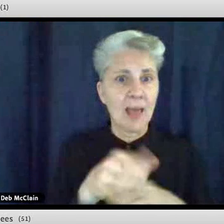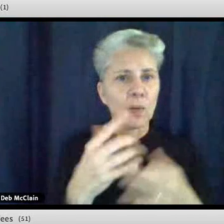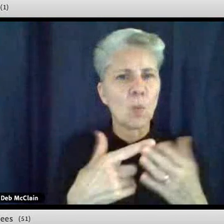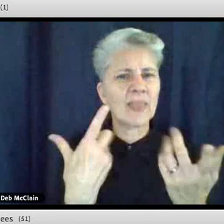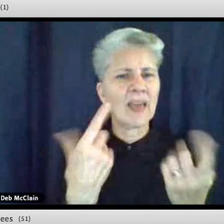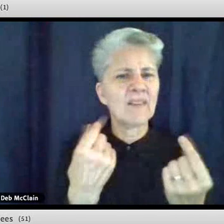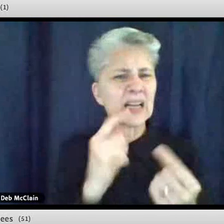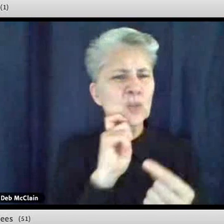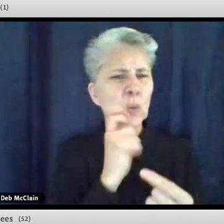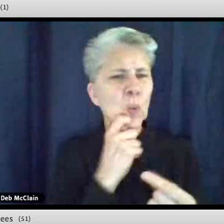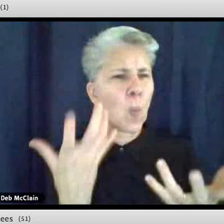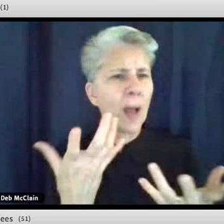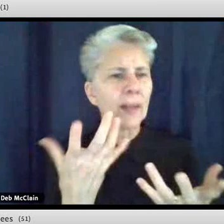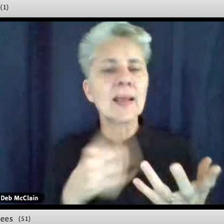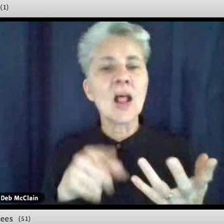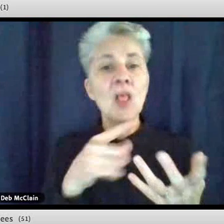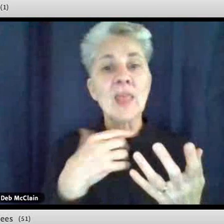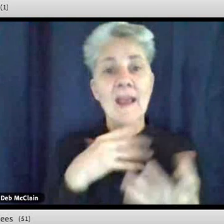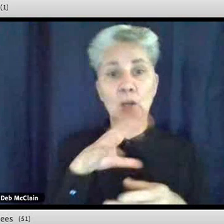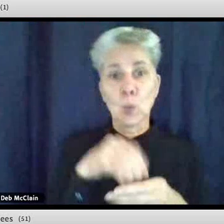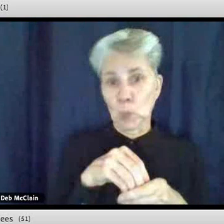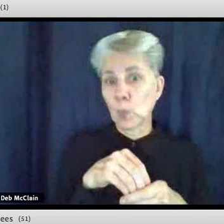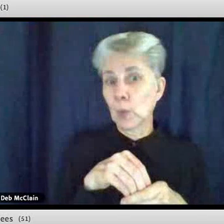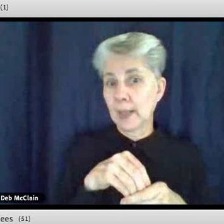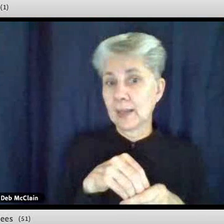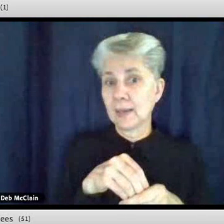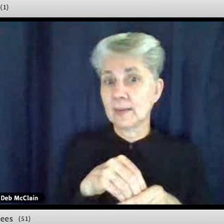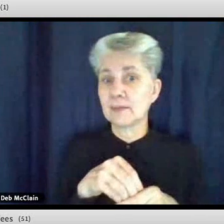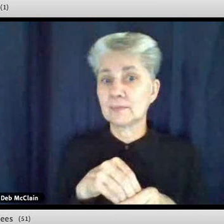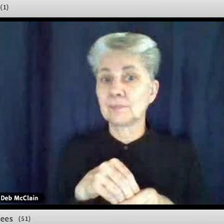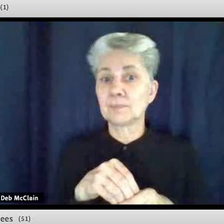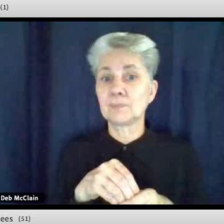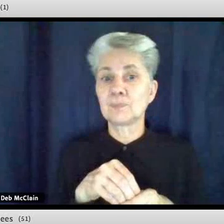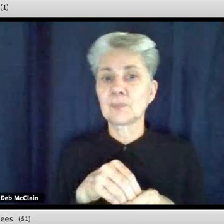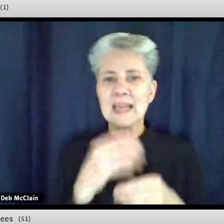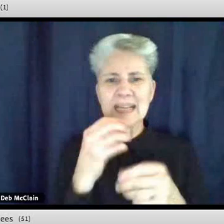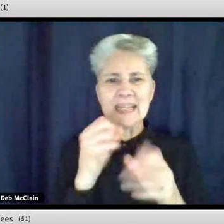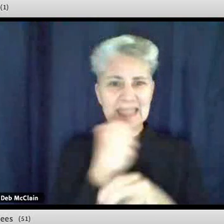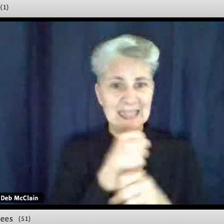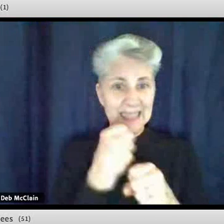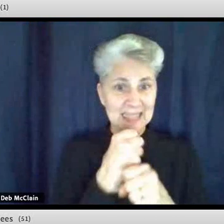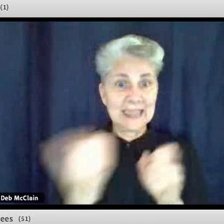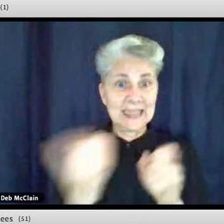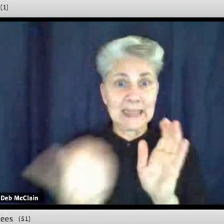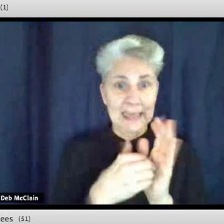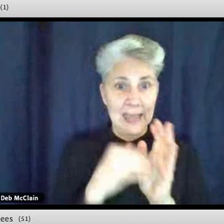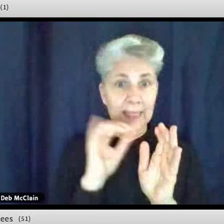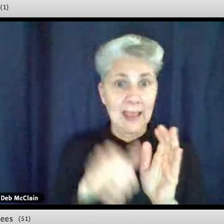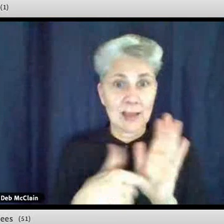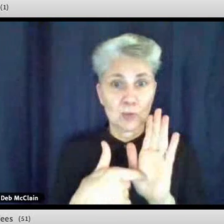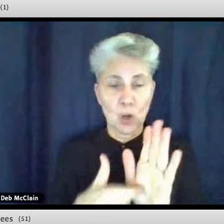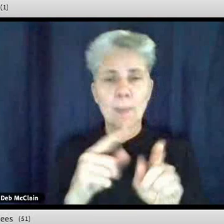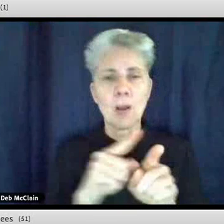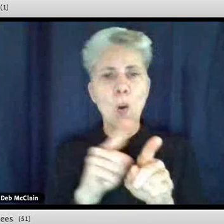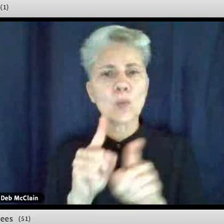of information on the coronavirus. And what they've done that's kind of cool is they have included the stats